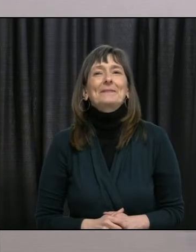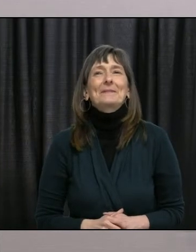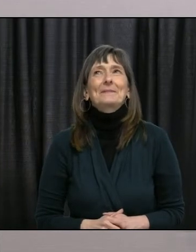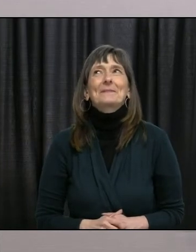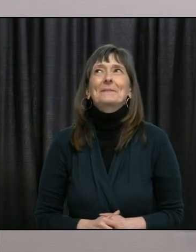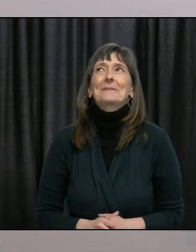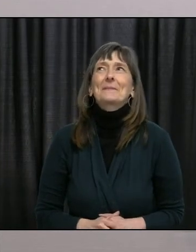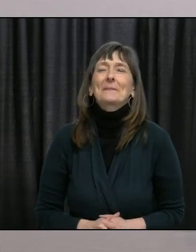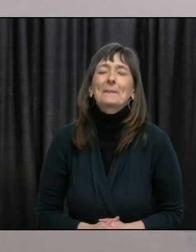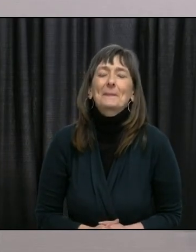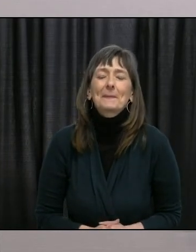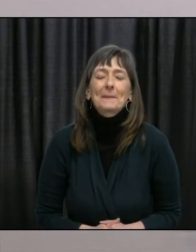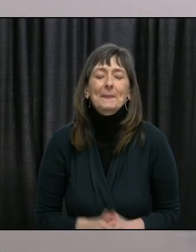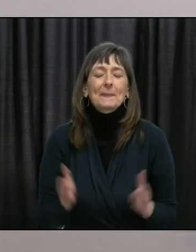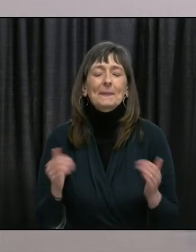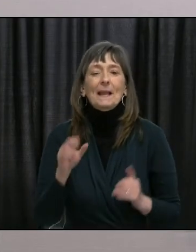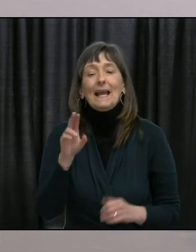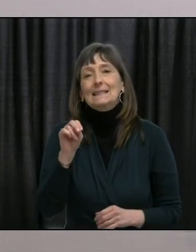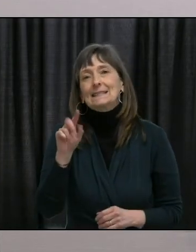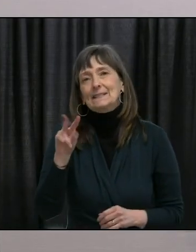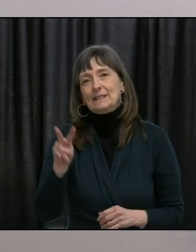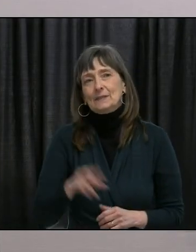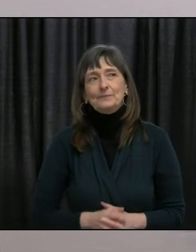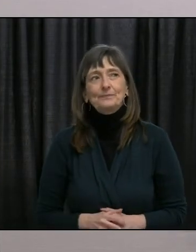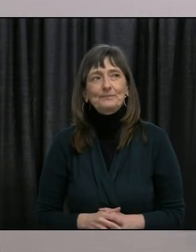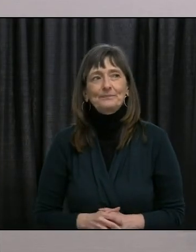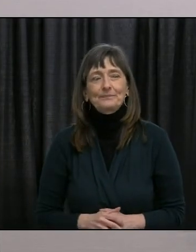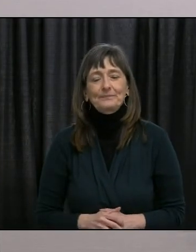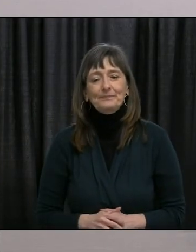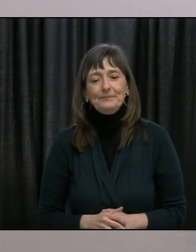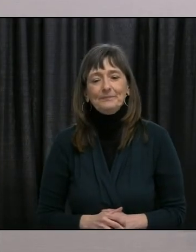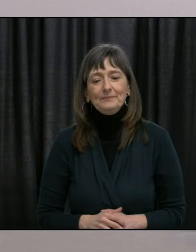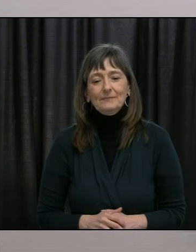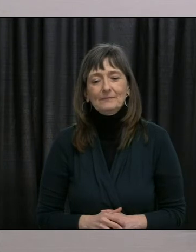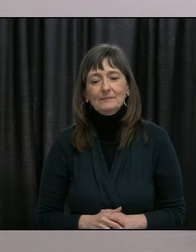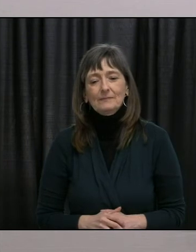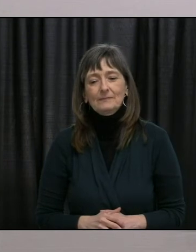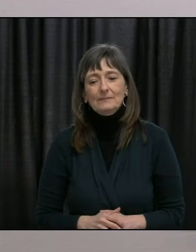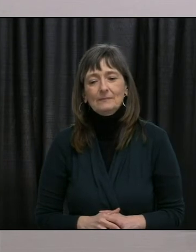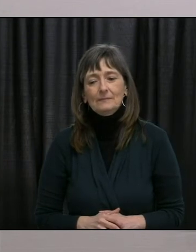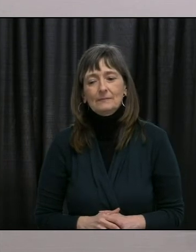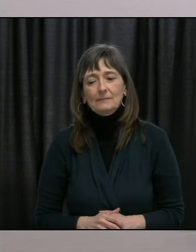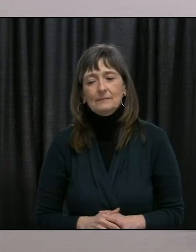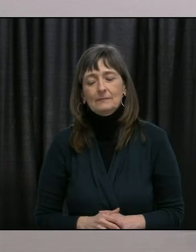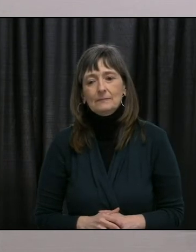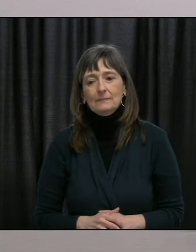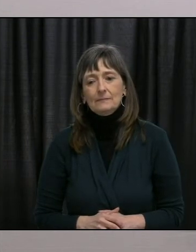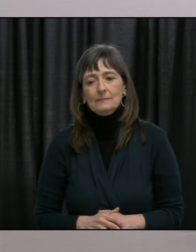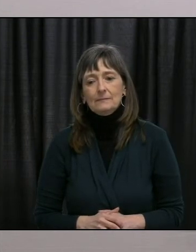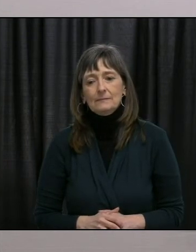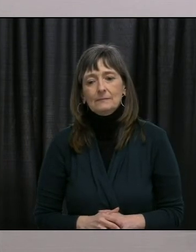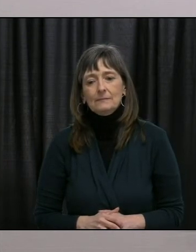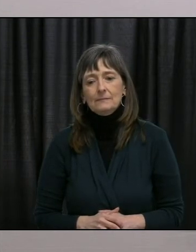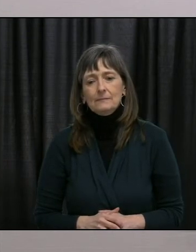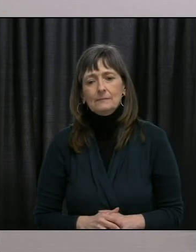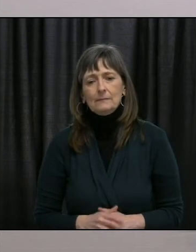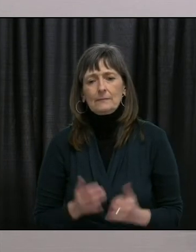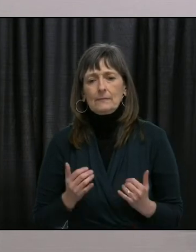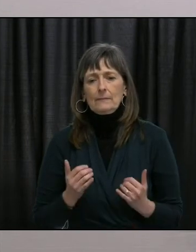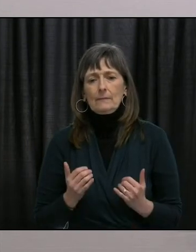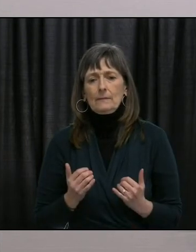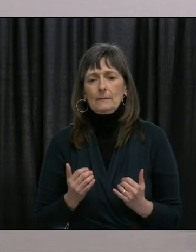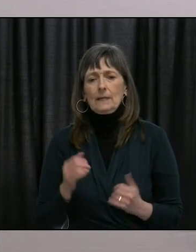next questions are from Kellyanne Roberts of NTV News. Please go ahead. Thank you. I received an email today